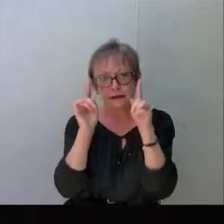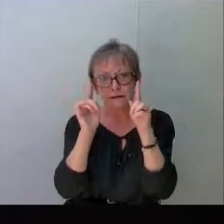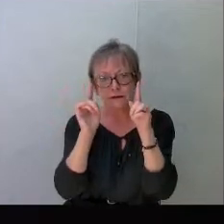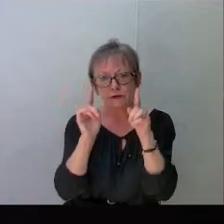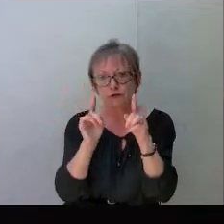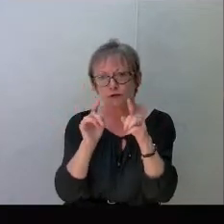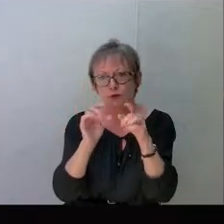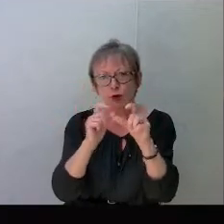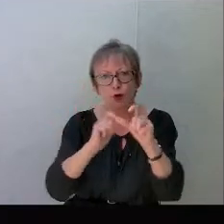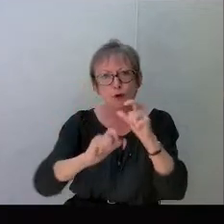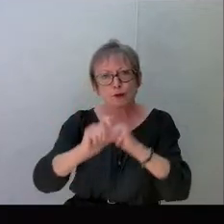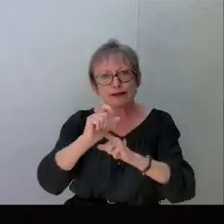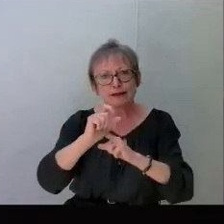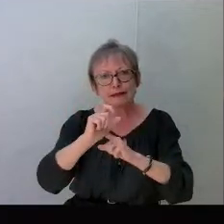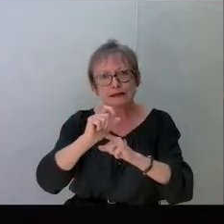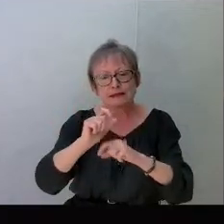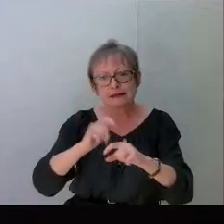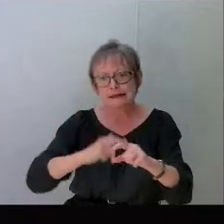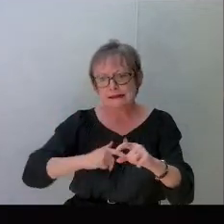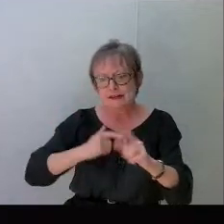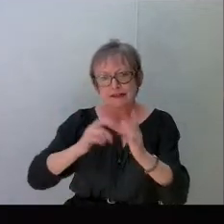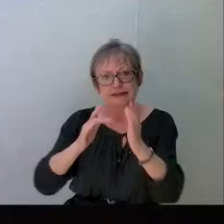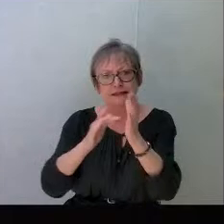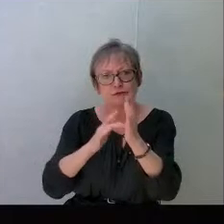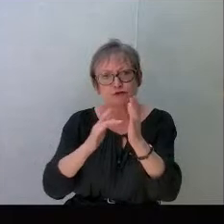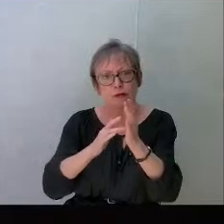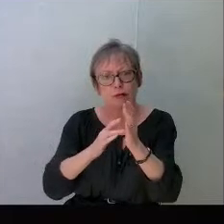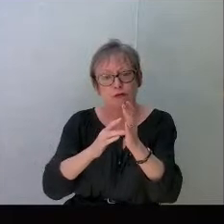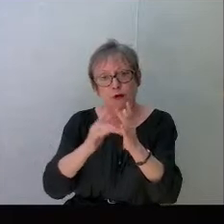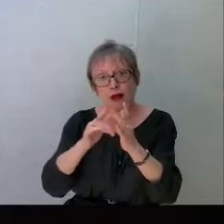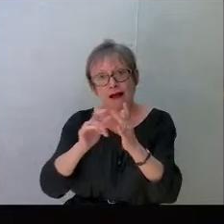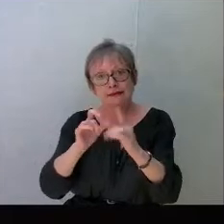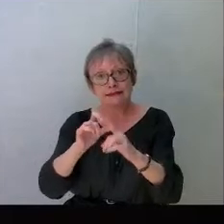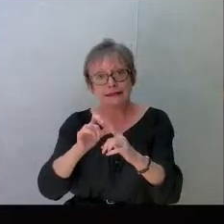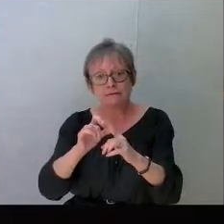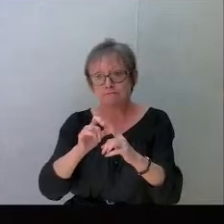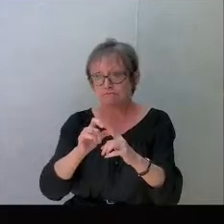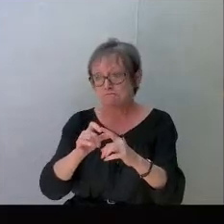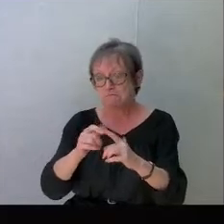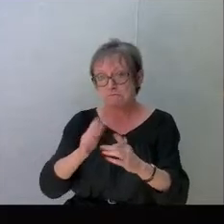sense of community here is central to our identity. It's the